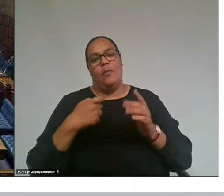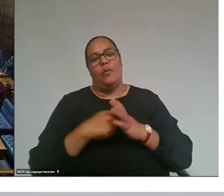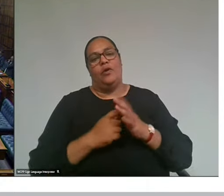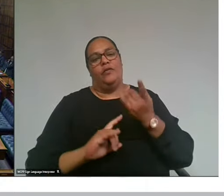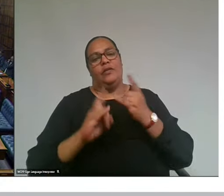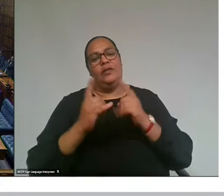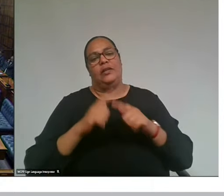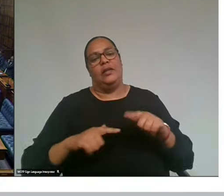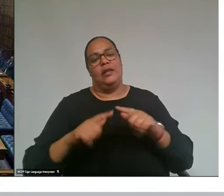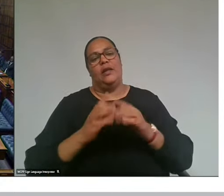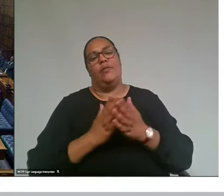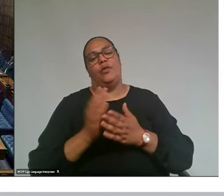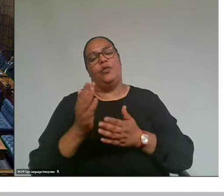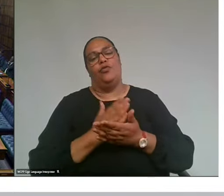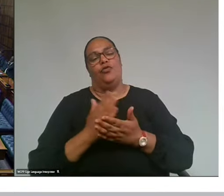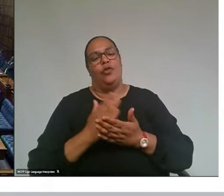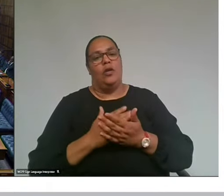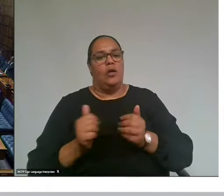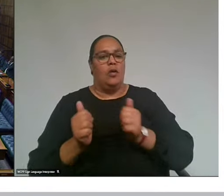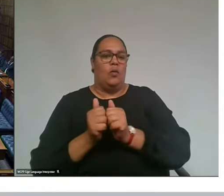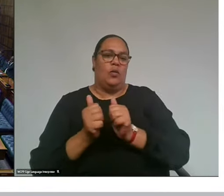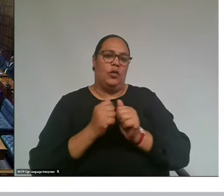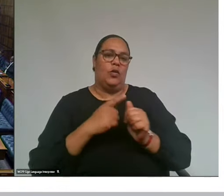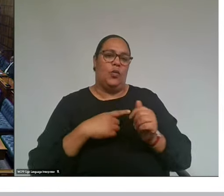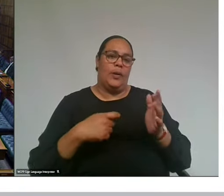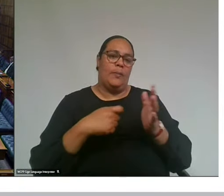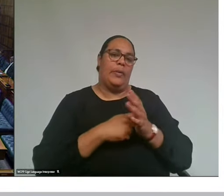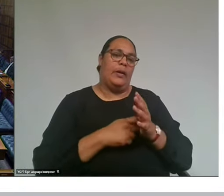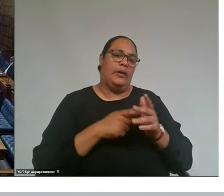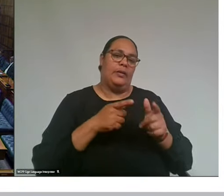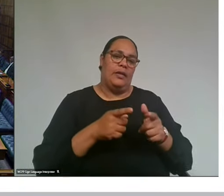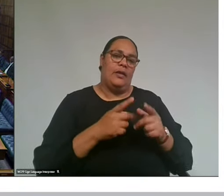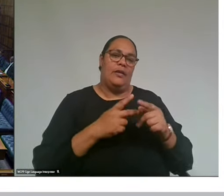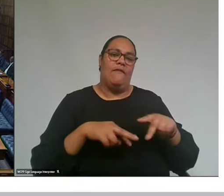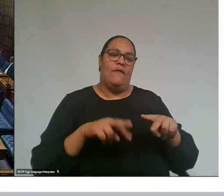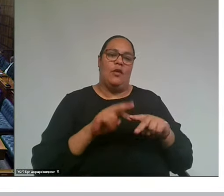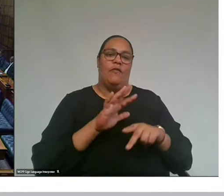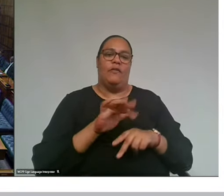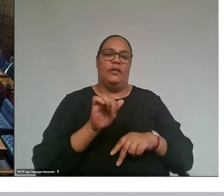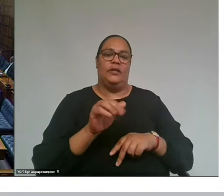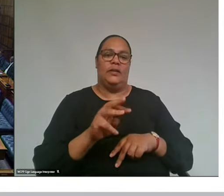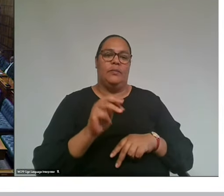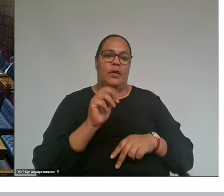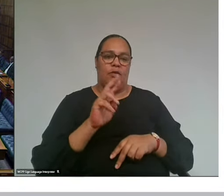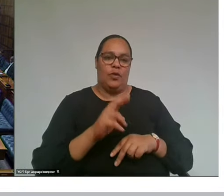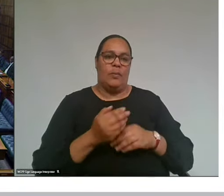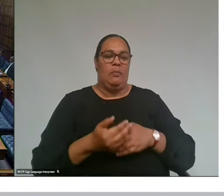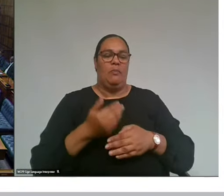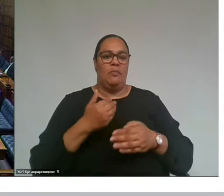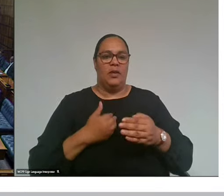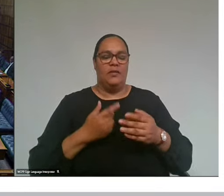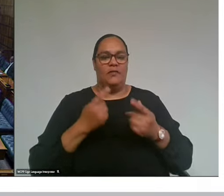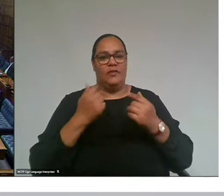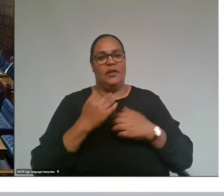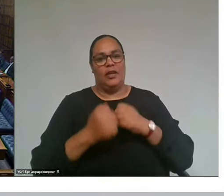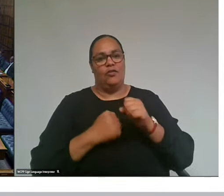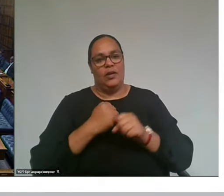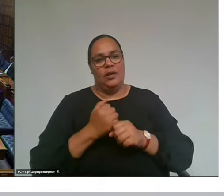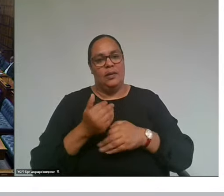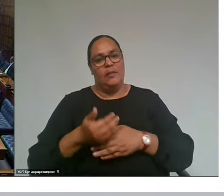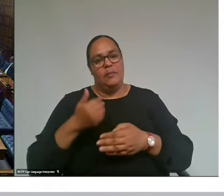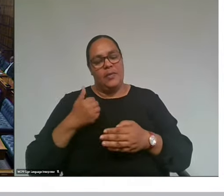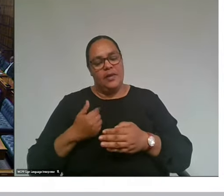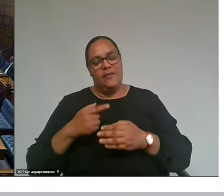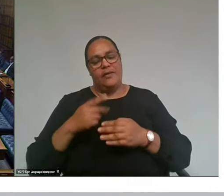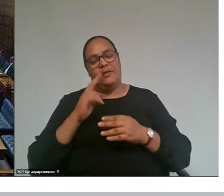city's land through a shareholding so we purchased city land to the value of about 56 million Rand in the previous Financial year previous to the one